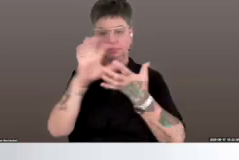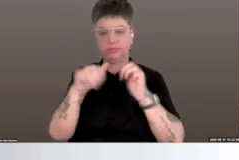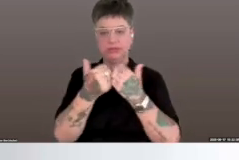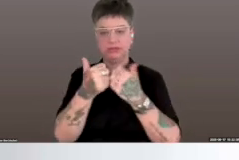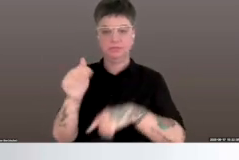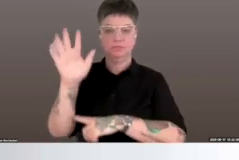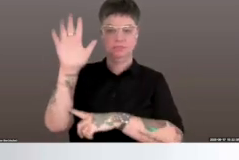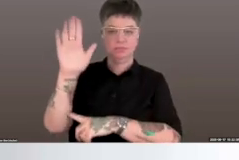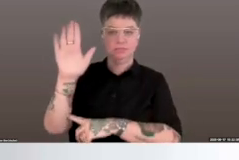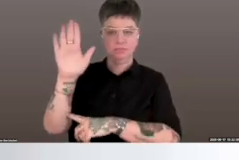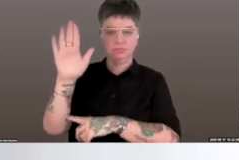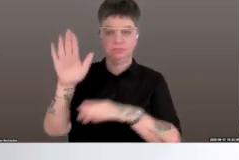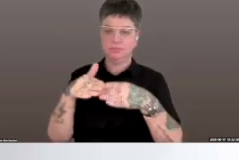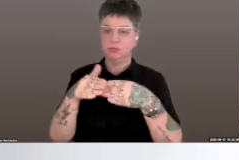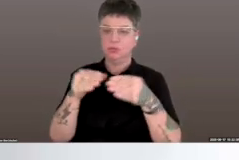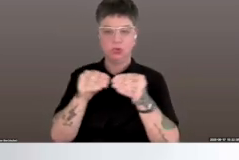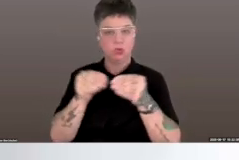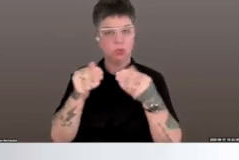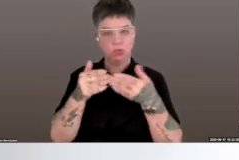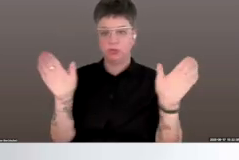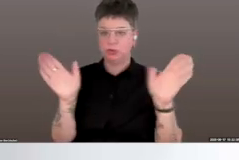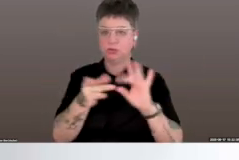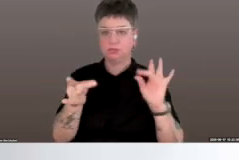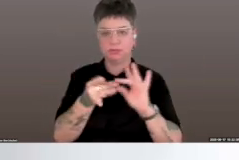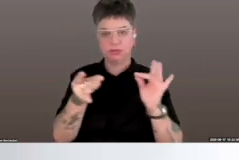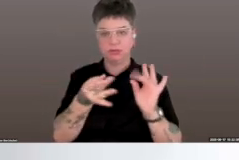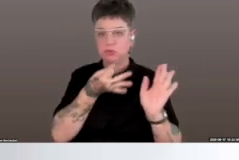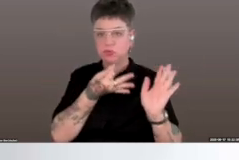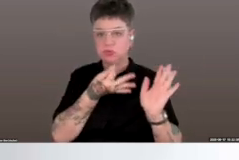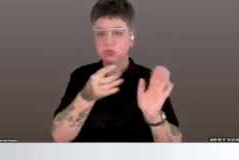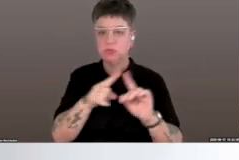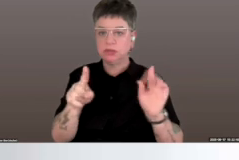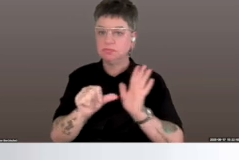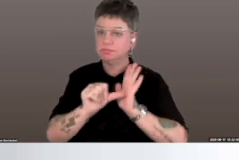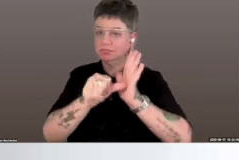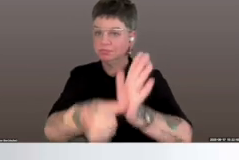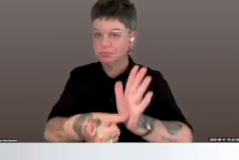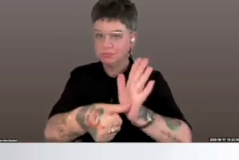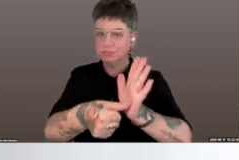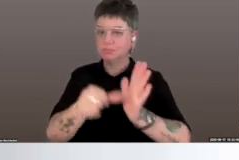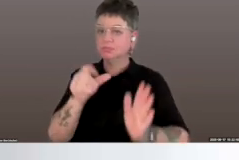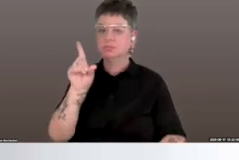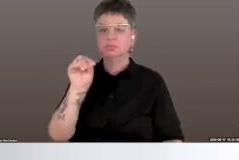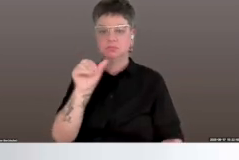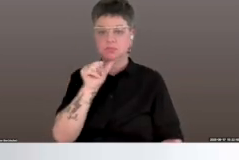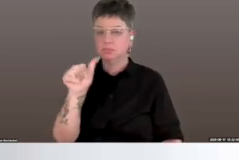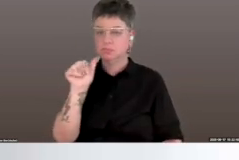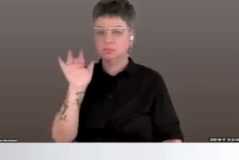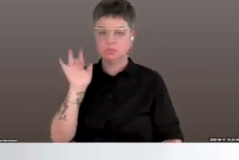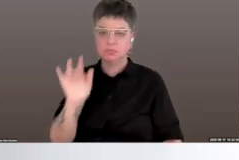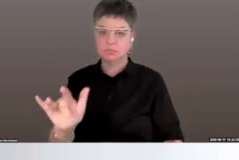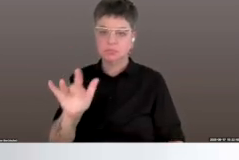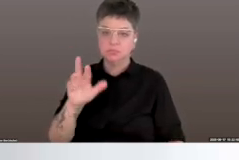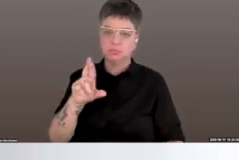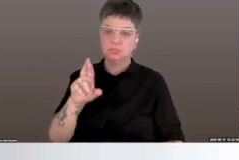into an larger open comment period, but I did want to reiterate that you do not click the react